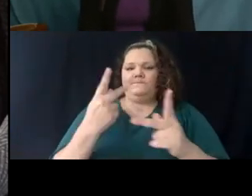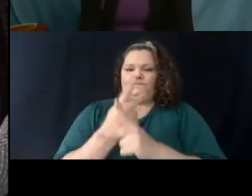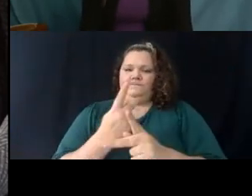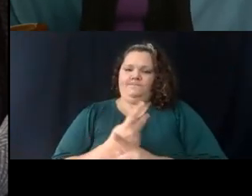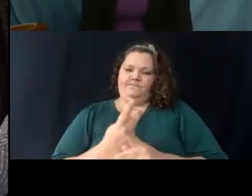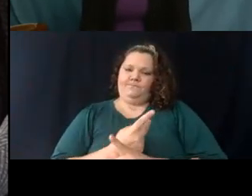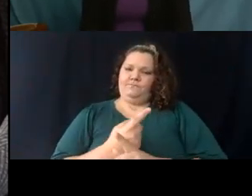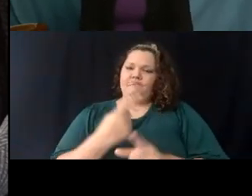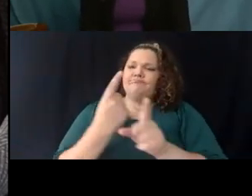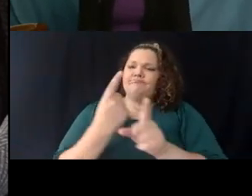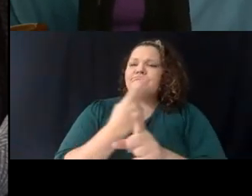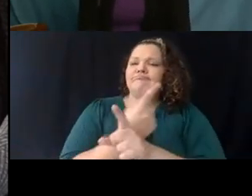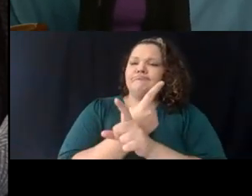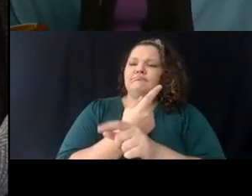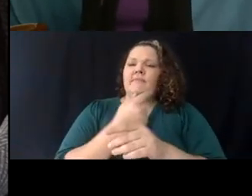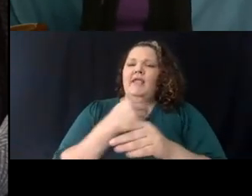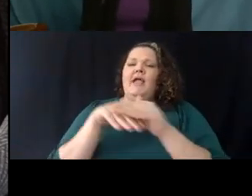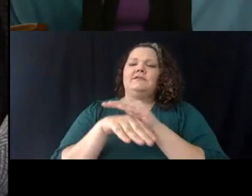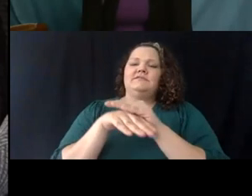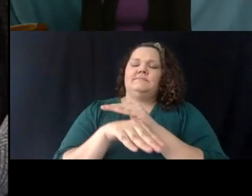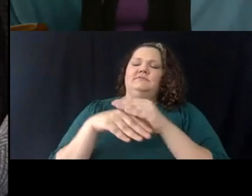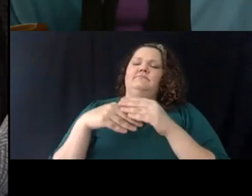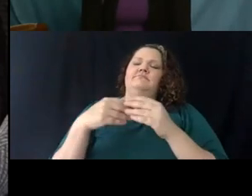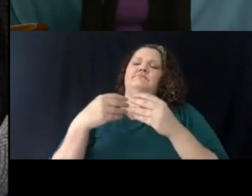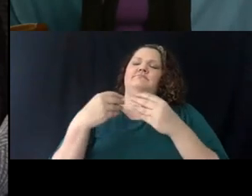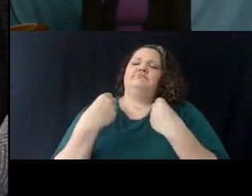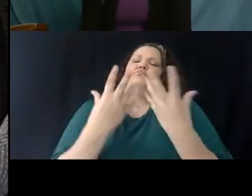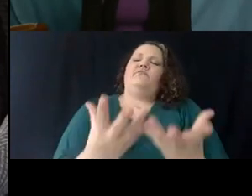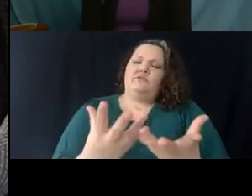the structure. So, and we'll get into that in my presentation.